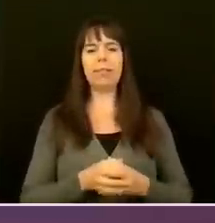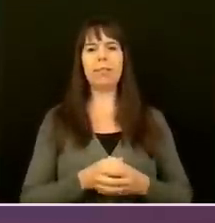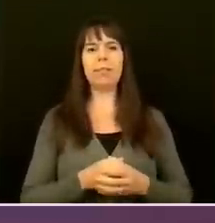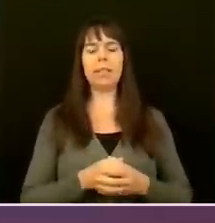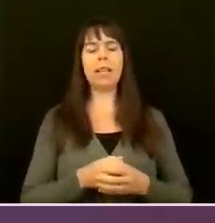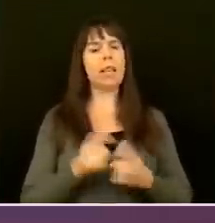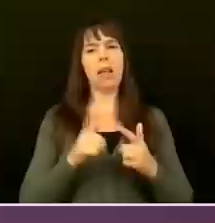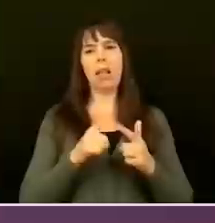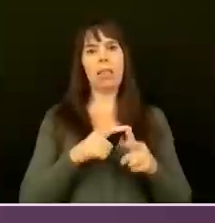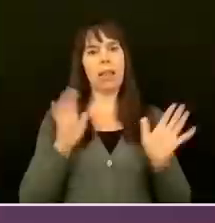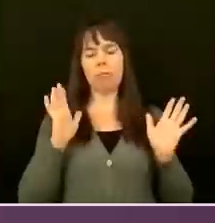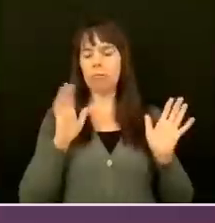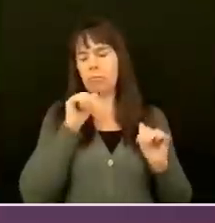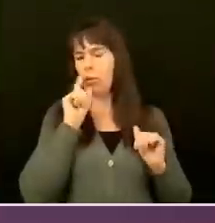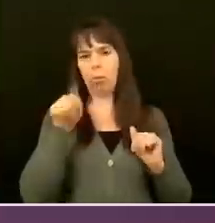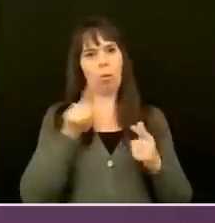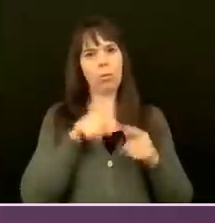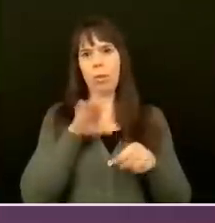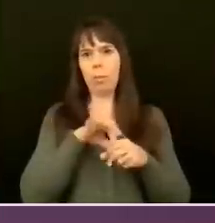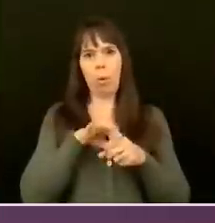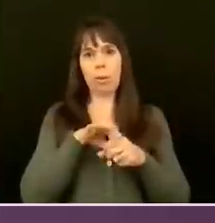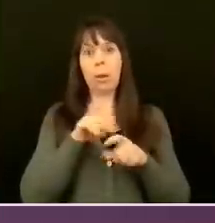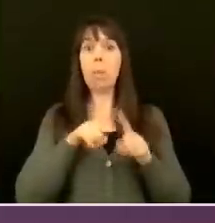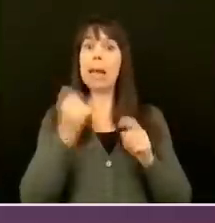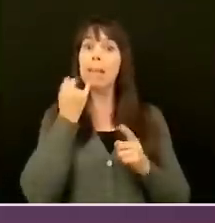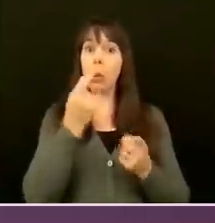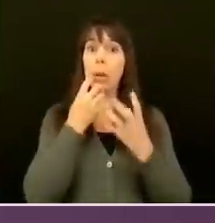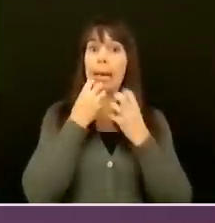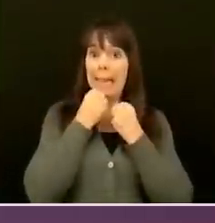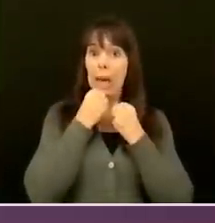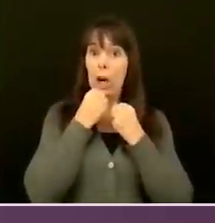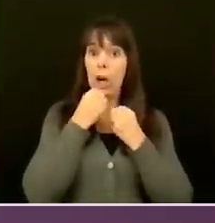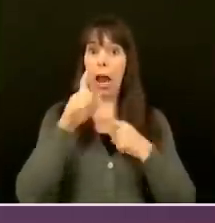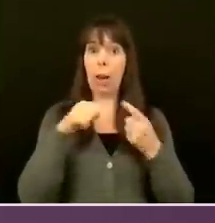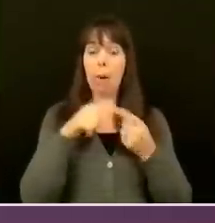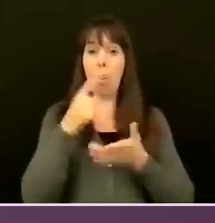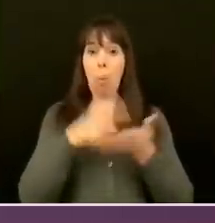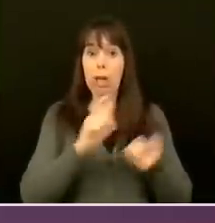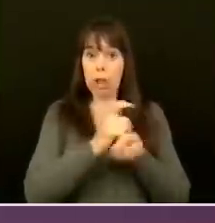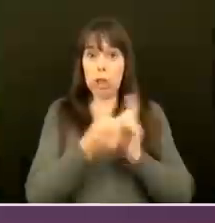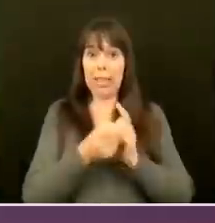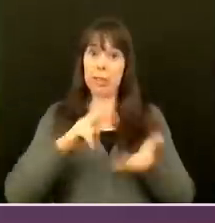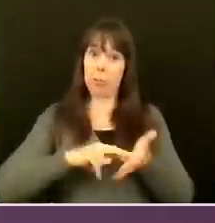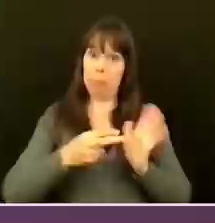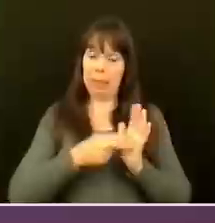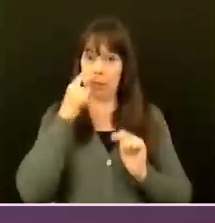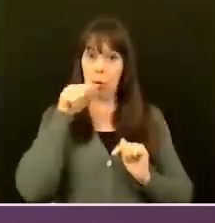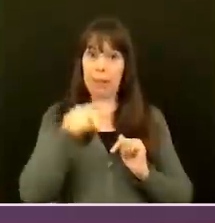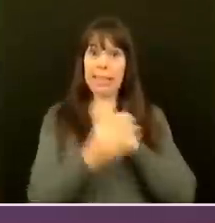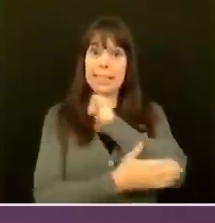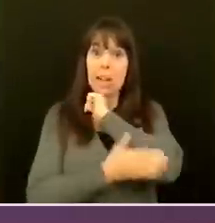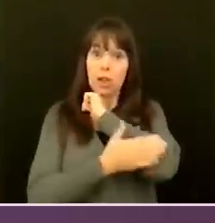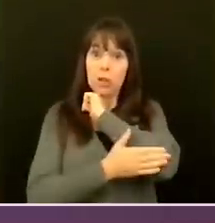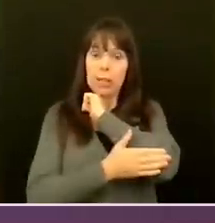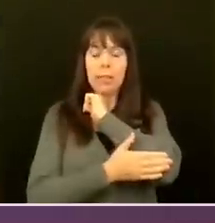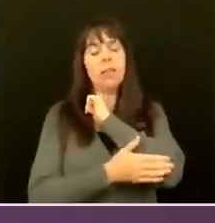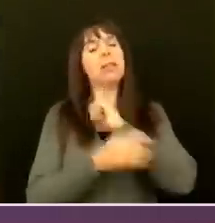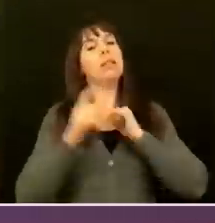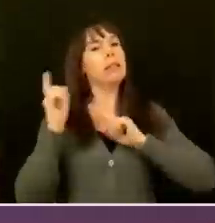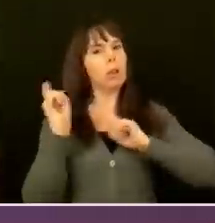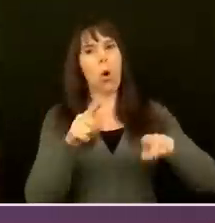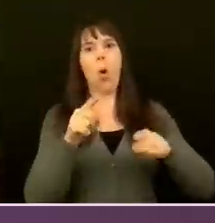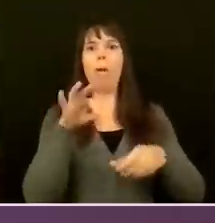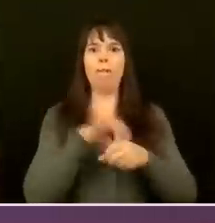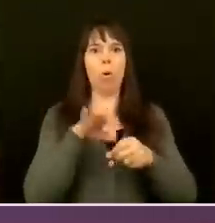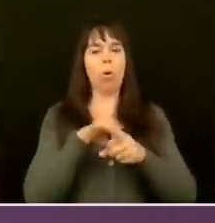then I don't want you to go to the polls. But if you care deeply about what change can mean for this country, we need to get out and vote.